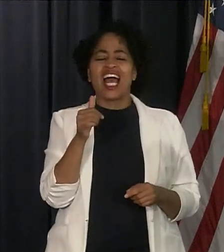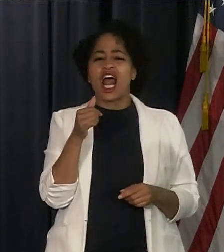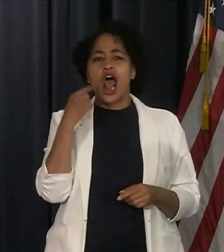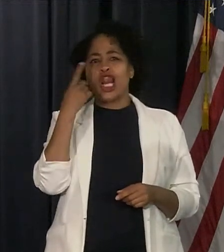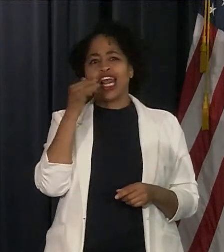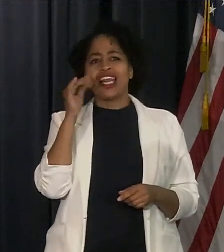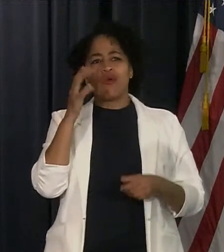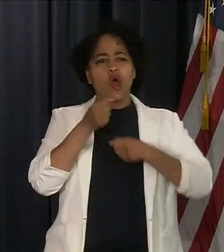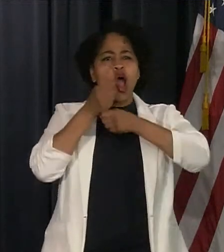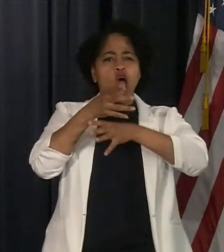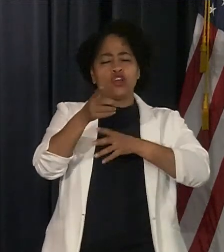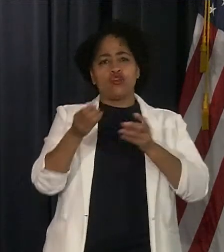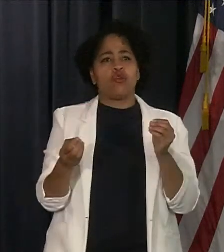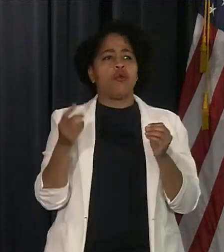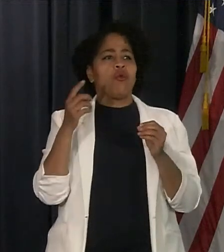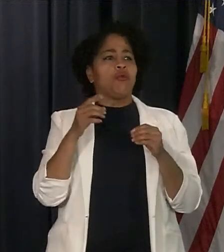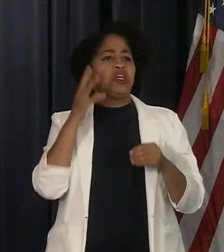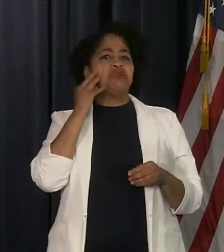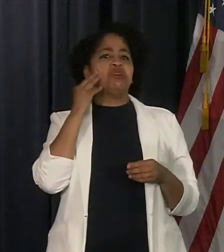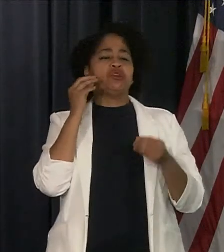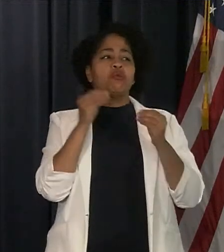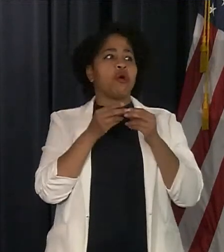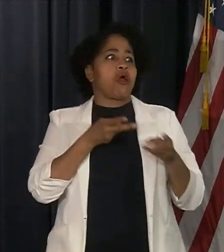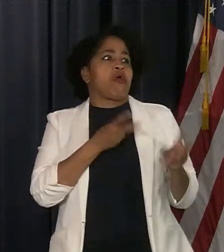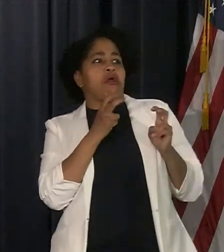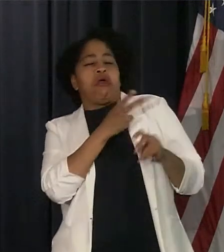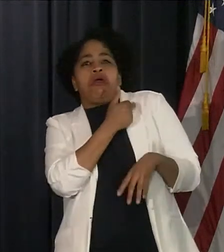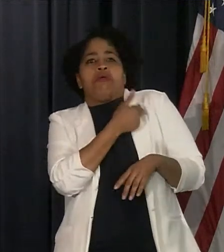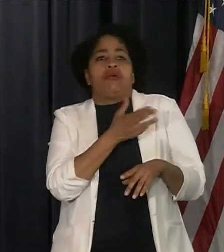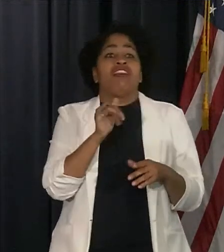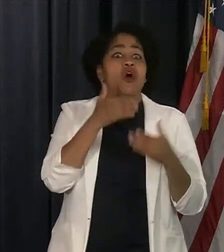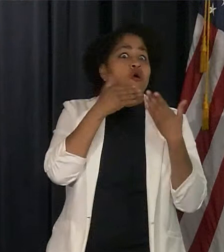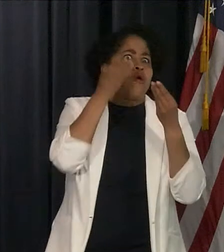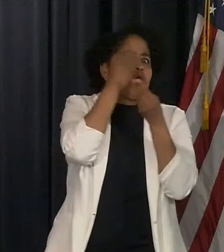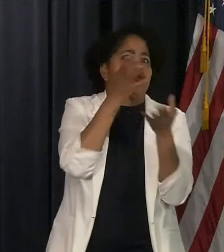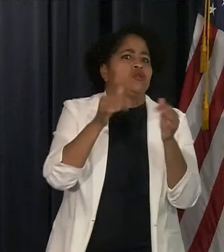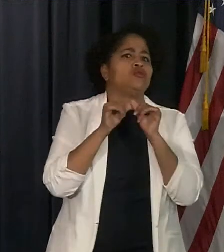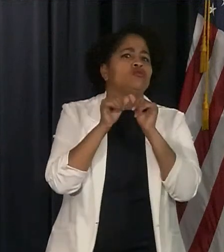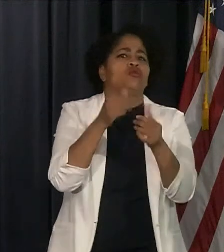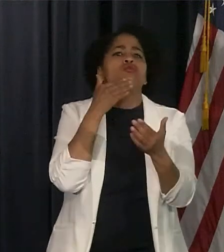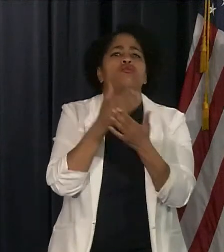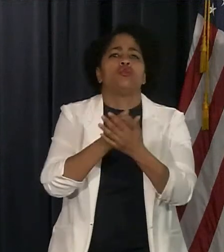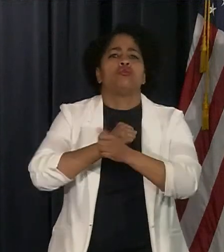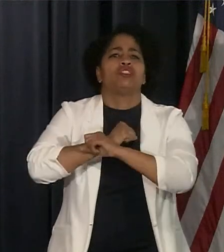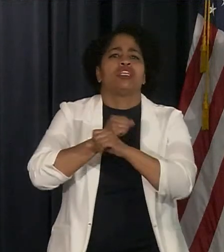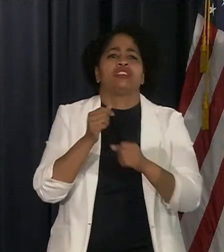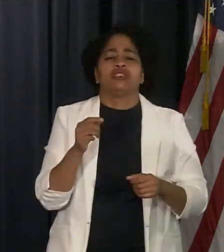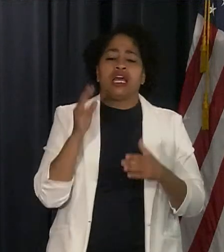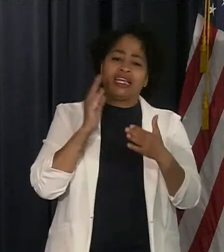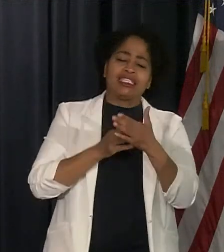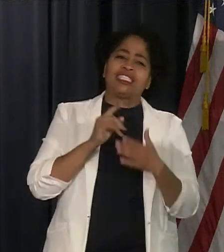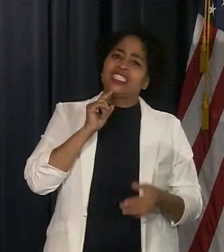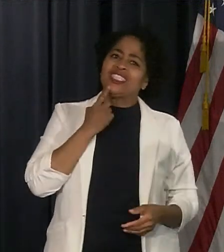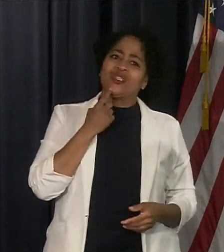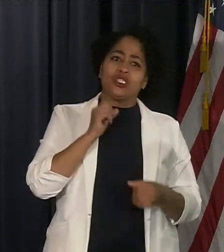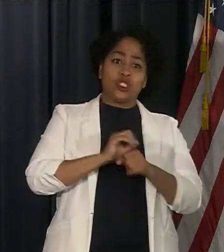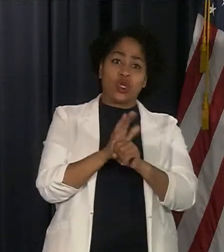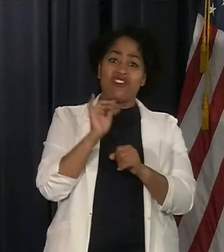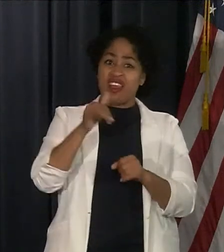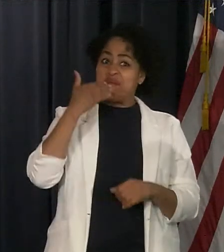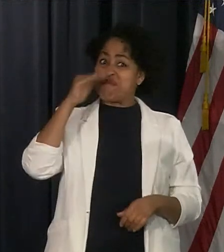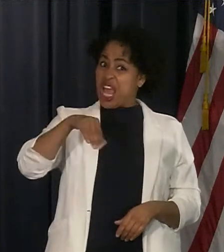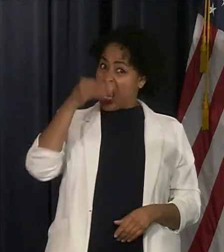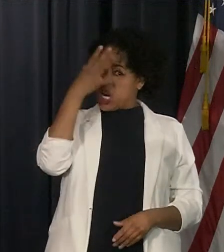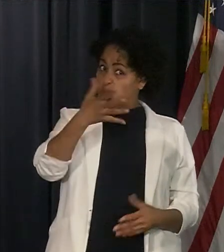causing you to be more likely to be hospitalized. That's the good news. You continue to have good protection against serious COVID. Here's the bad